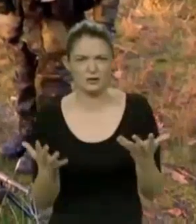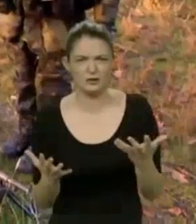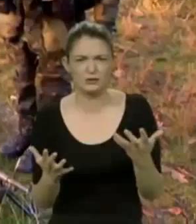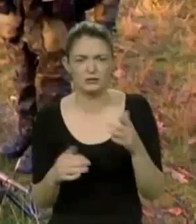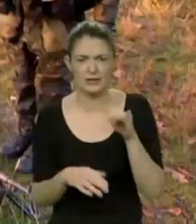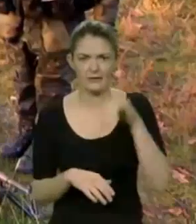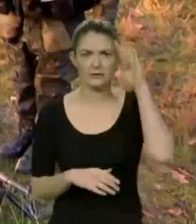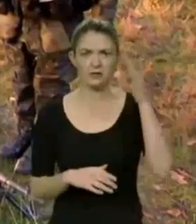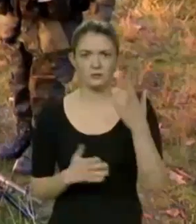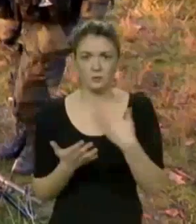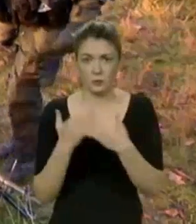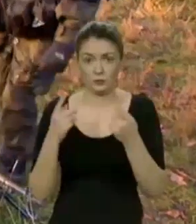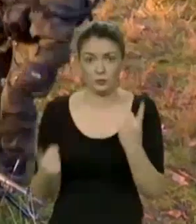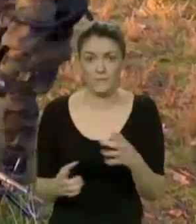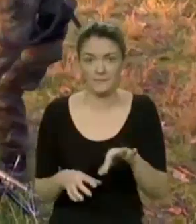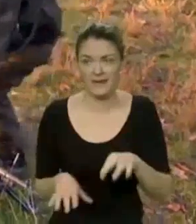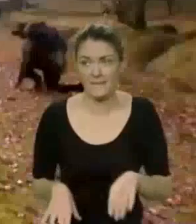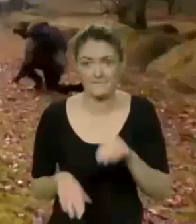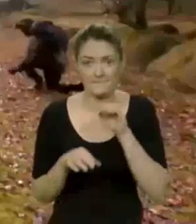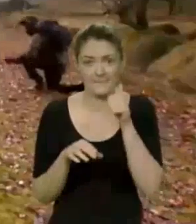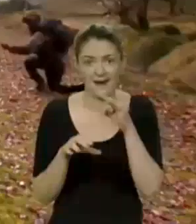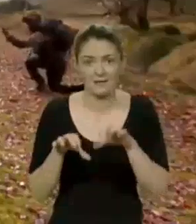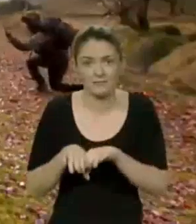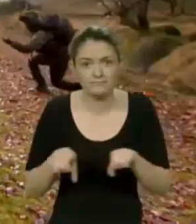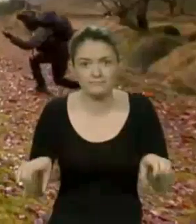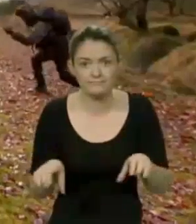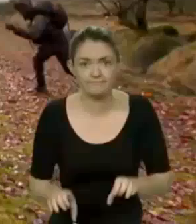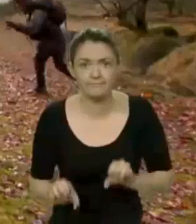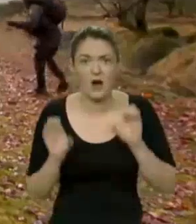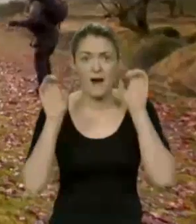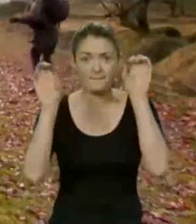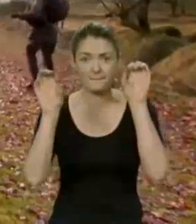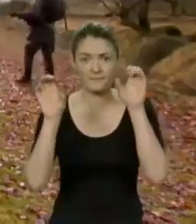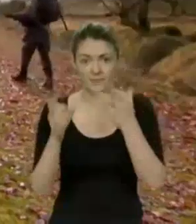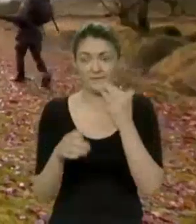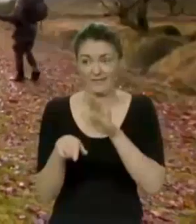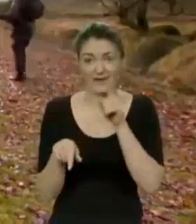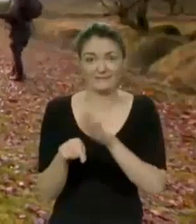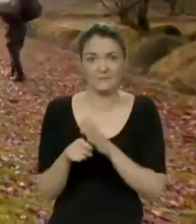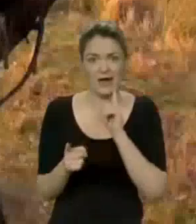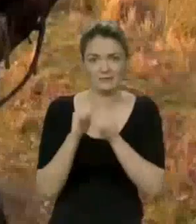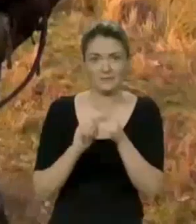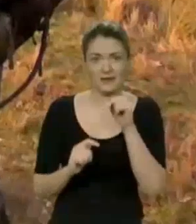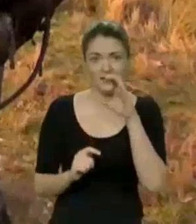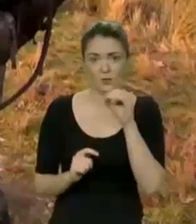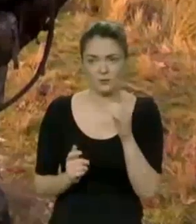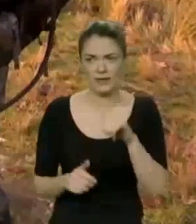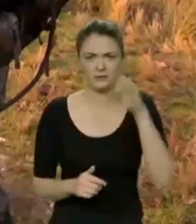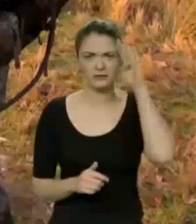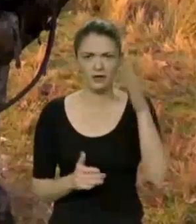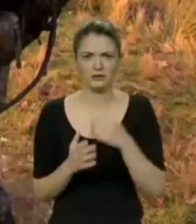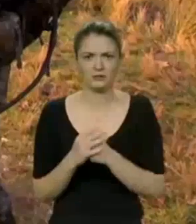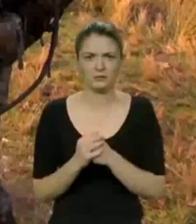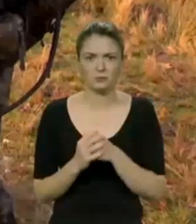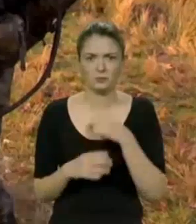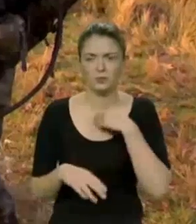what you're doing now. Pick the mag up. We all know what this is for back answering NCOs, Sergeant. isn't it? Yes, Sergeant. We don't fucking back answer